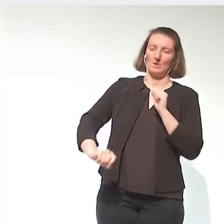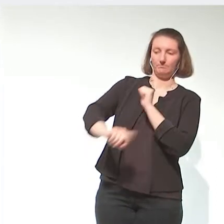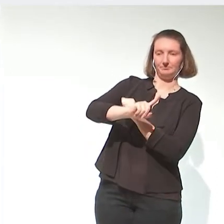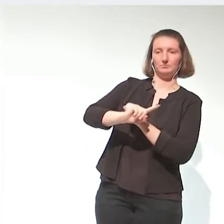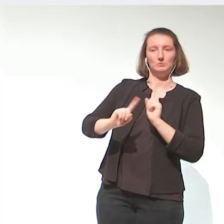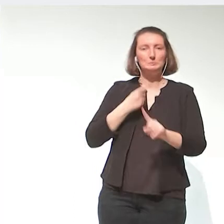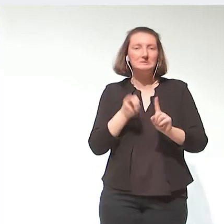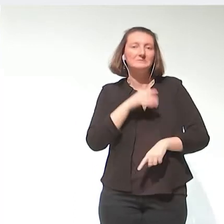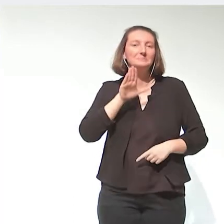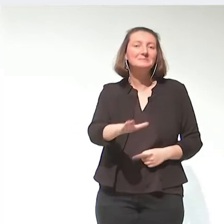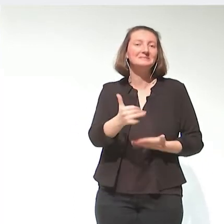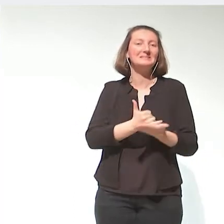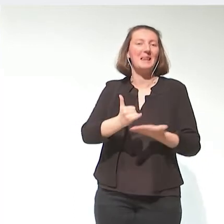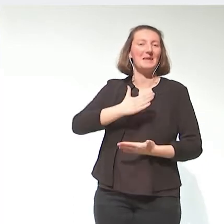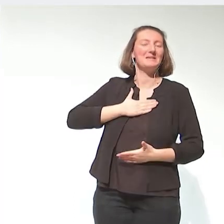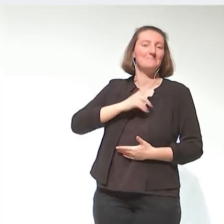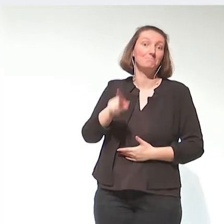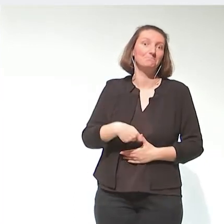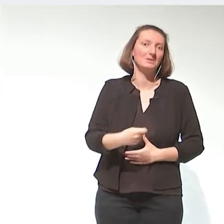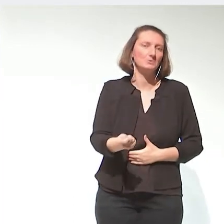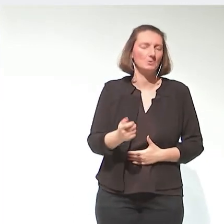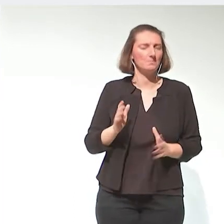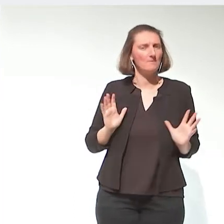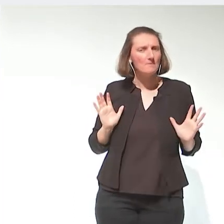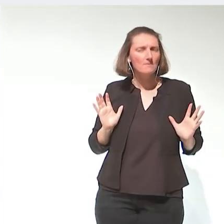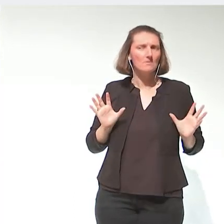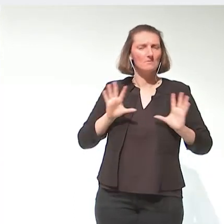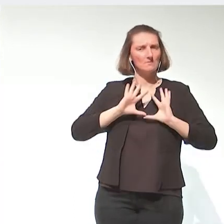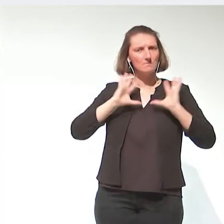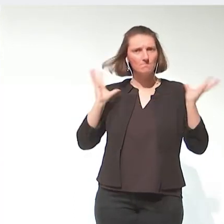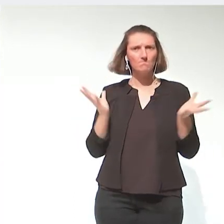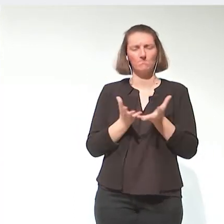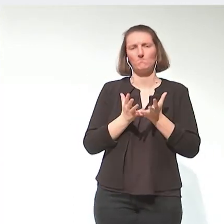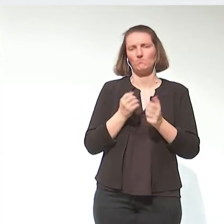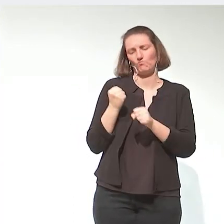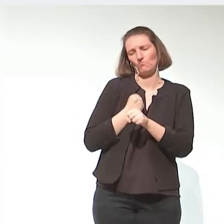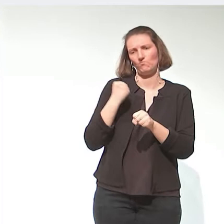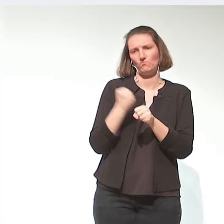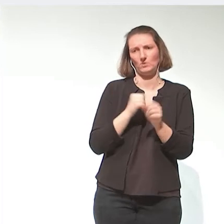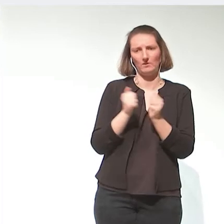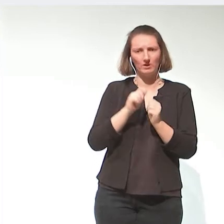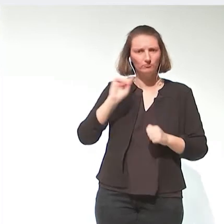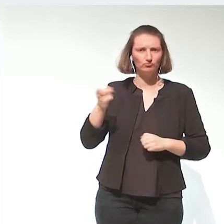with together with all relevant stakeholders from a local angle. And some of the